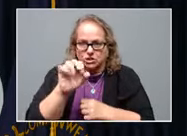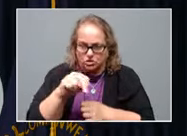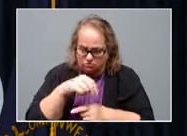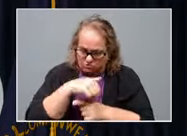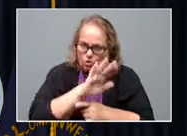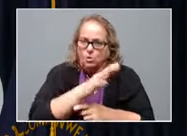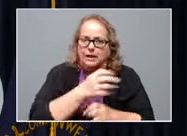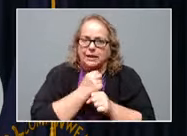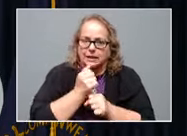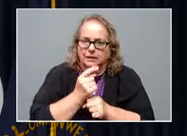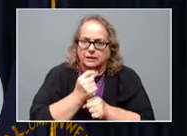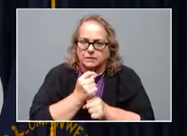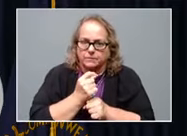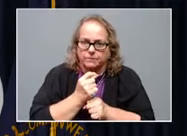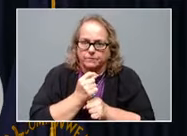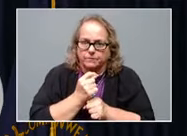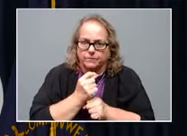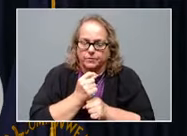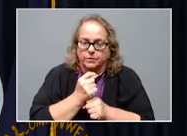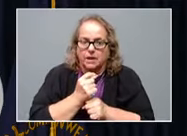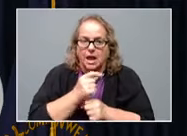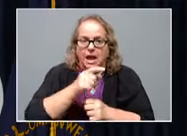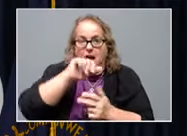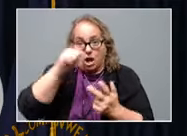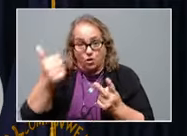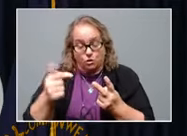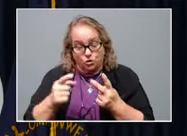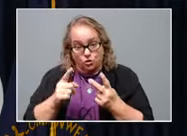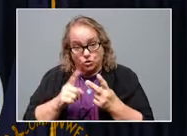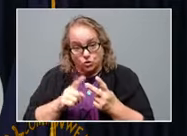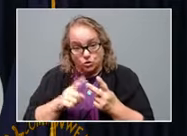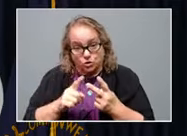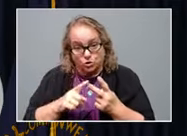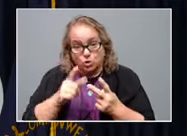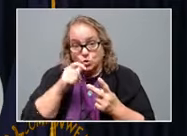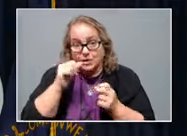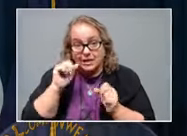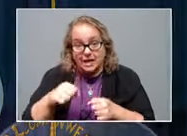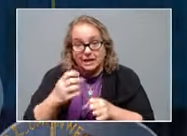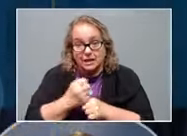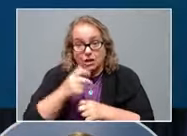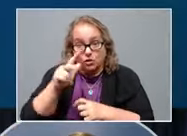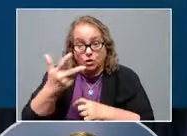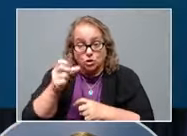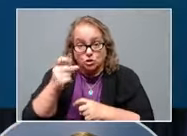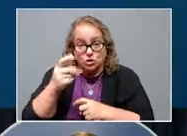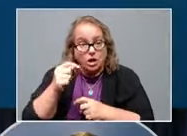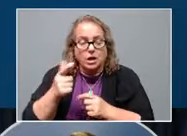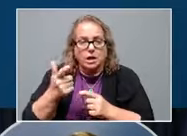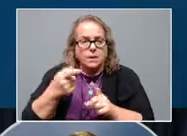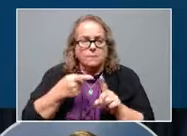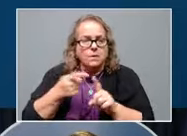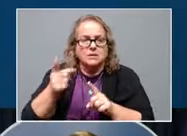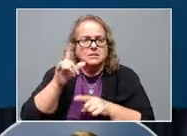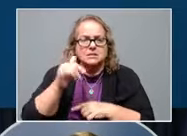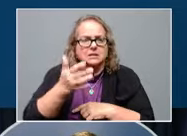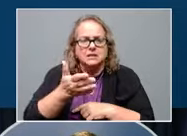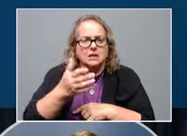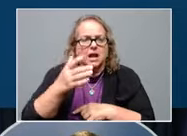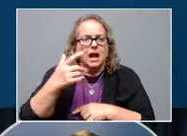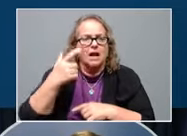the population is going to be able to get a third shot. And it's mainly the thought of, for